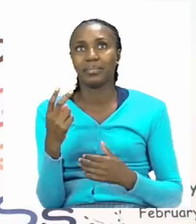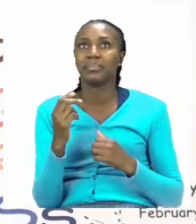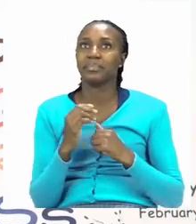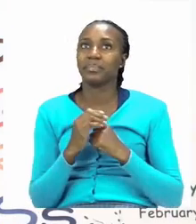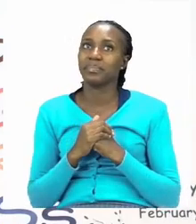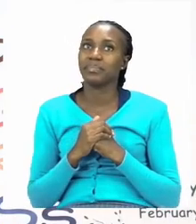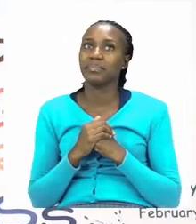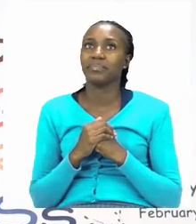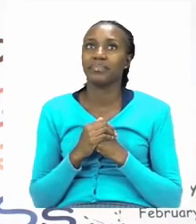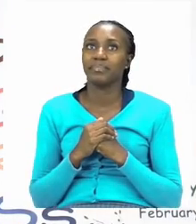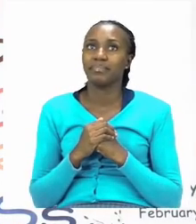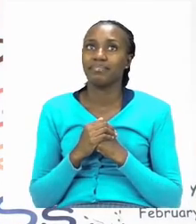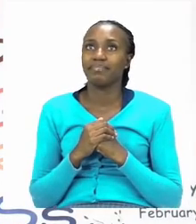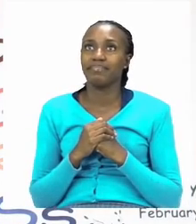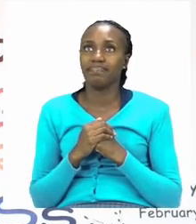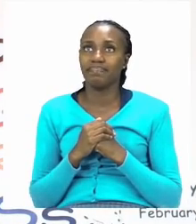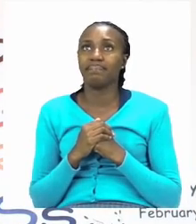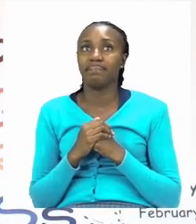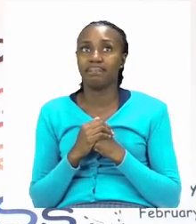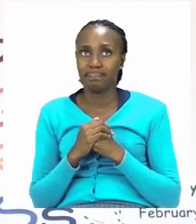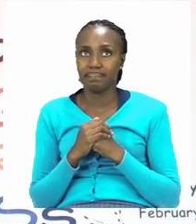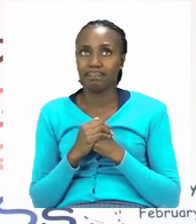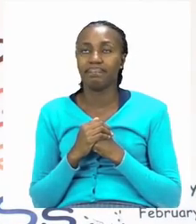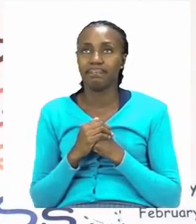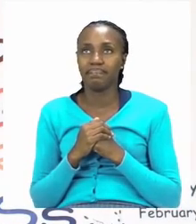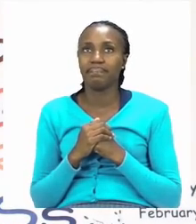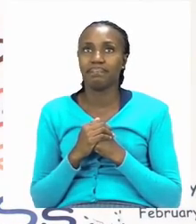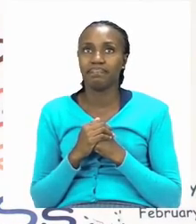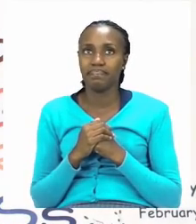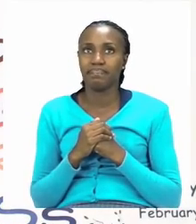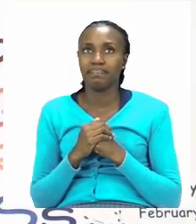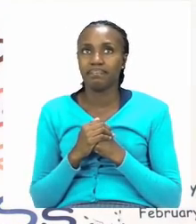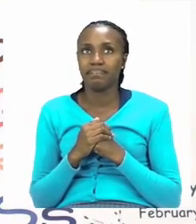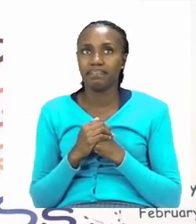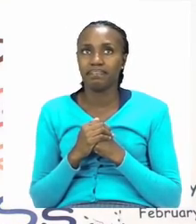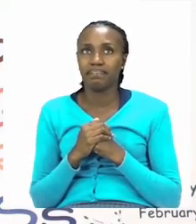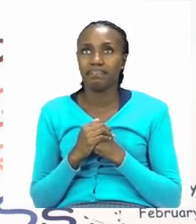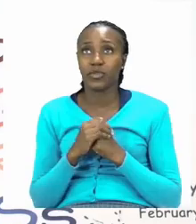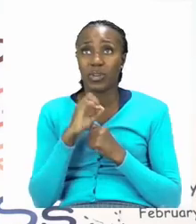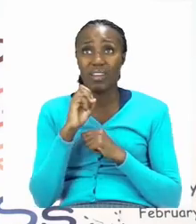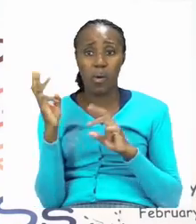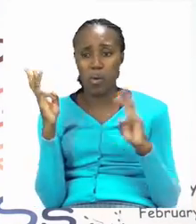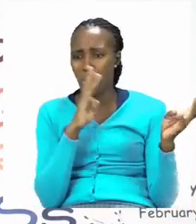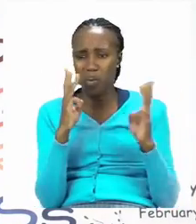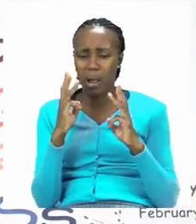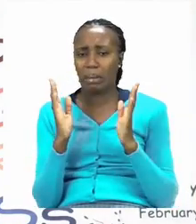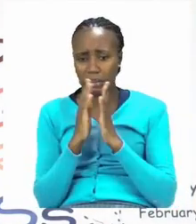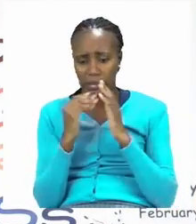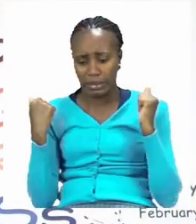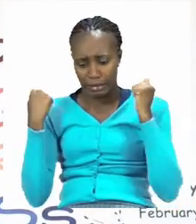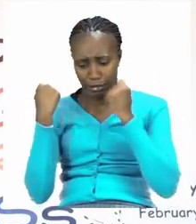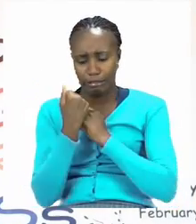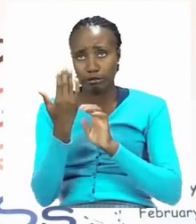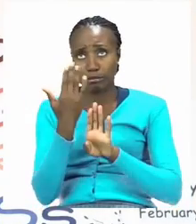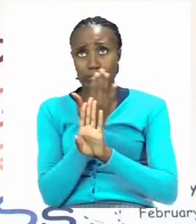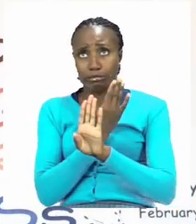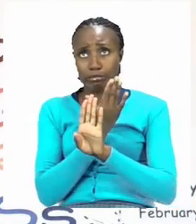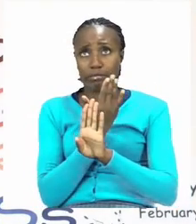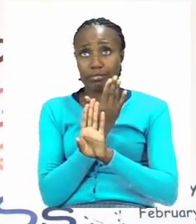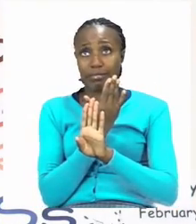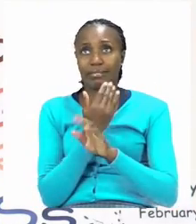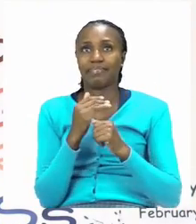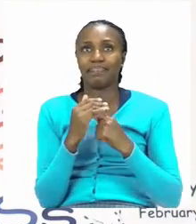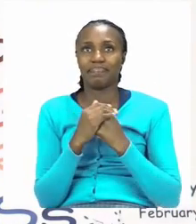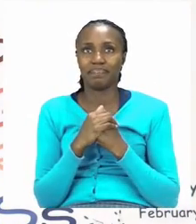we wear. So when it is windy, it is also important to wrap your body with clothes that will protect you from the